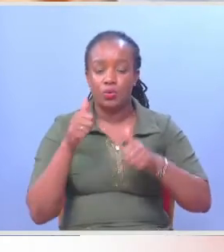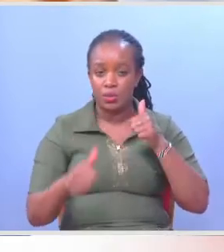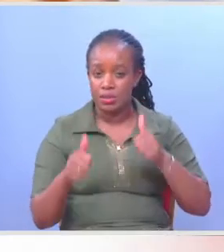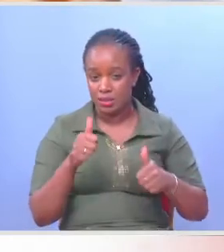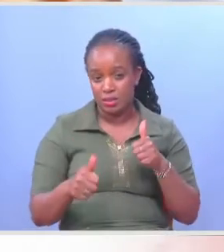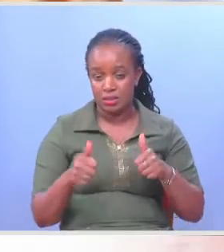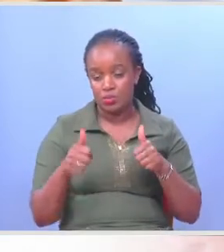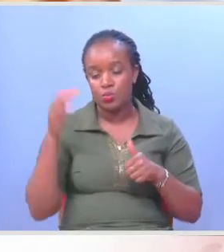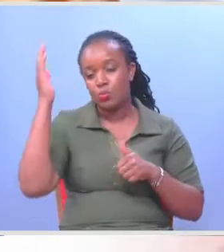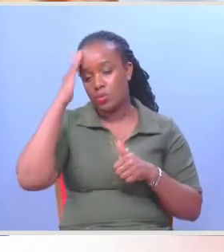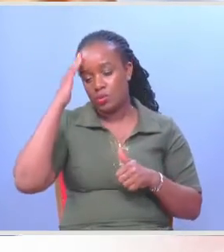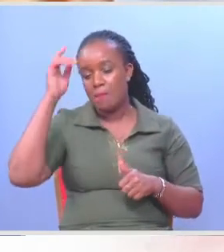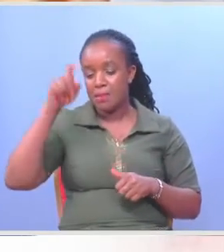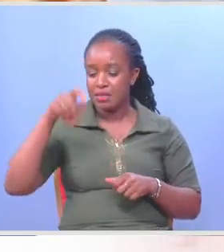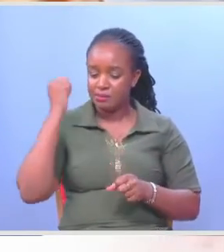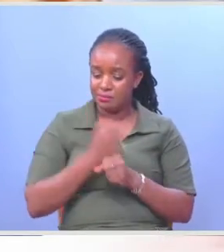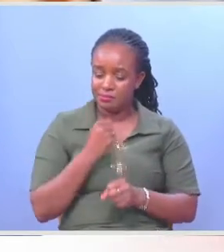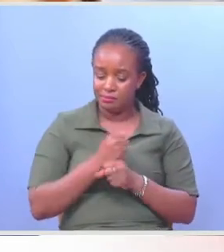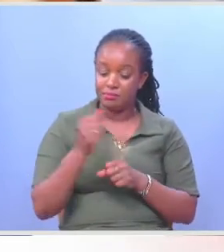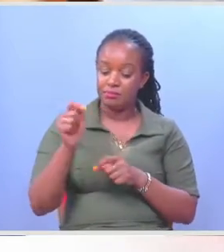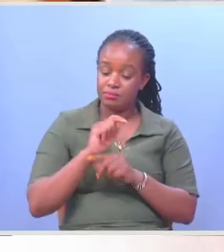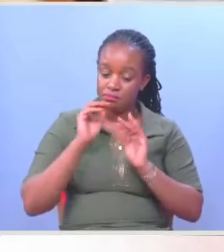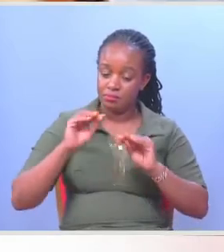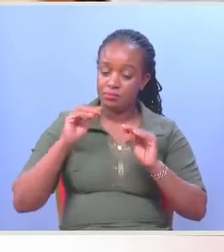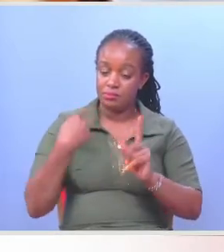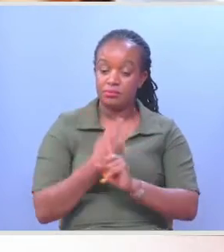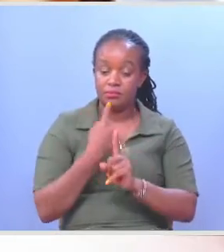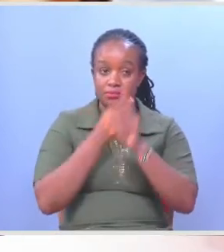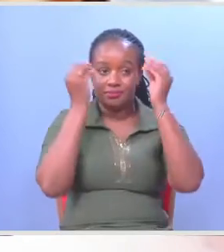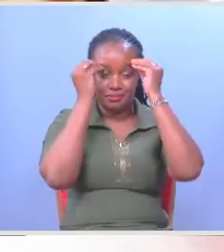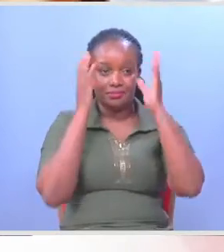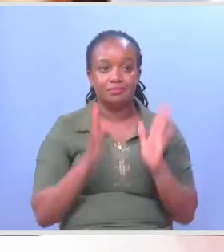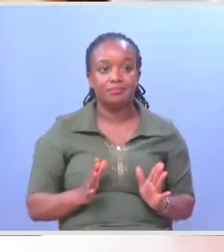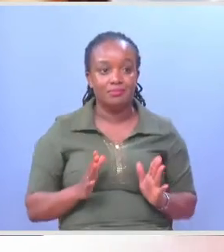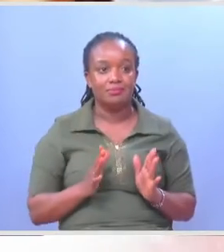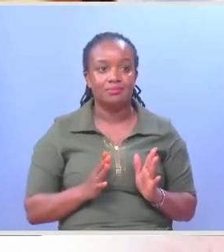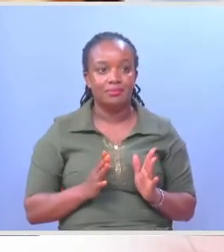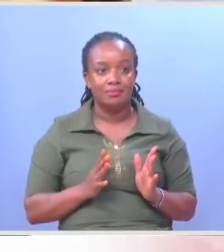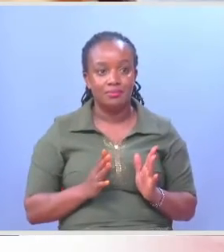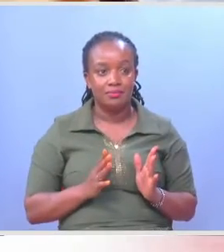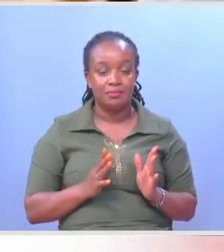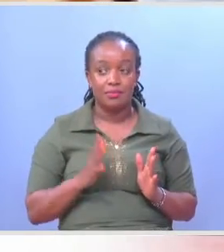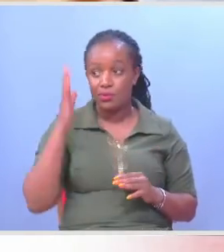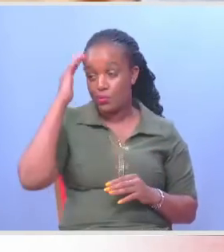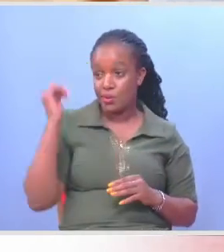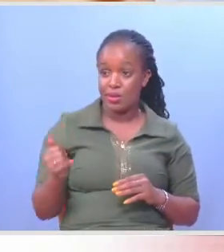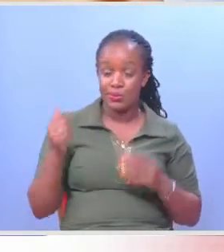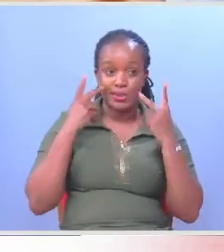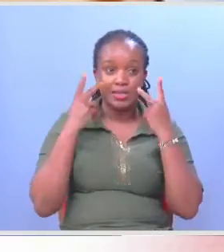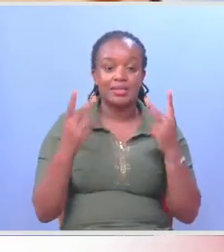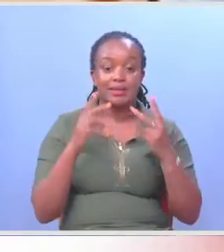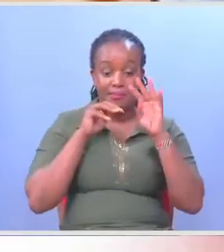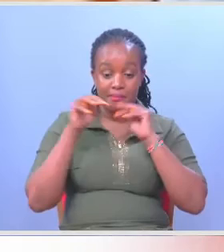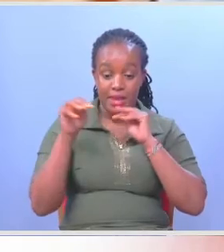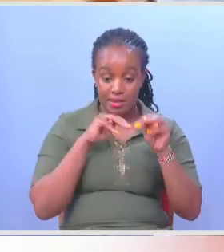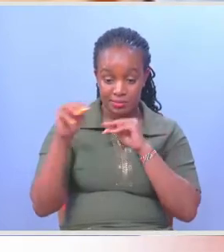a thorough classwork of training the students and of training more doctors. But we can see totally that the management